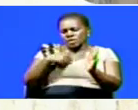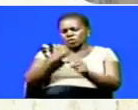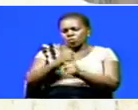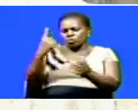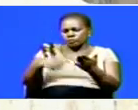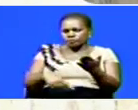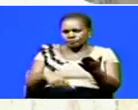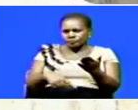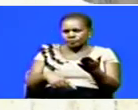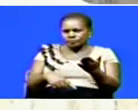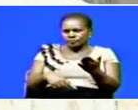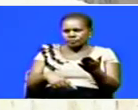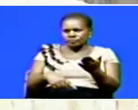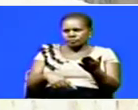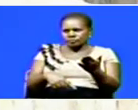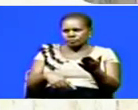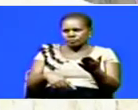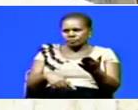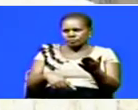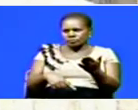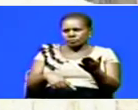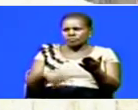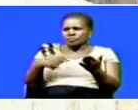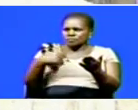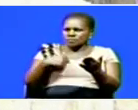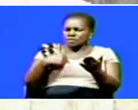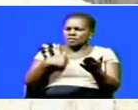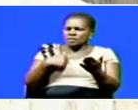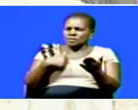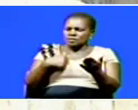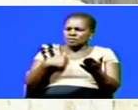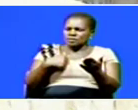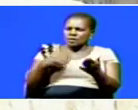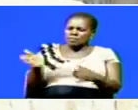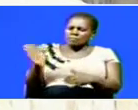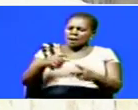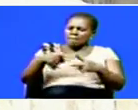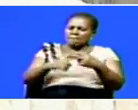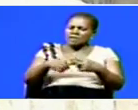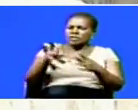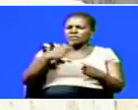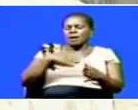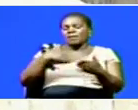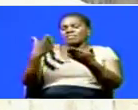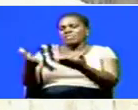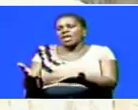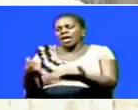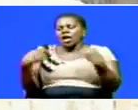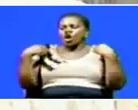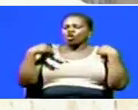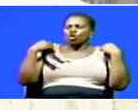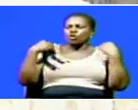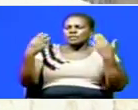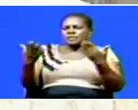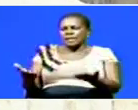Kwa sababu hiyo zito hakuna mtu dani. Na mimi ningelea, nirudisiwe masini zangu, siriku wako, guo siriku